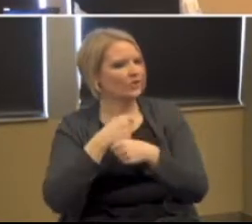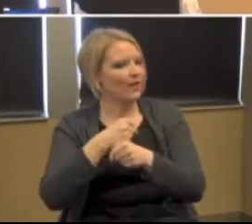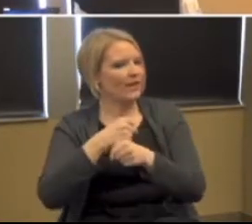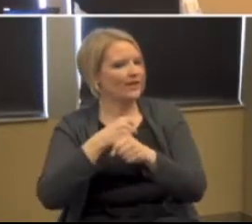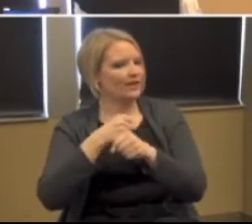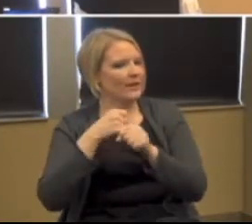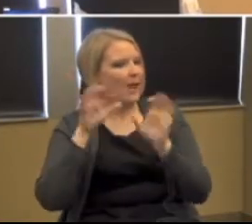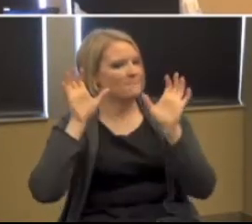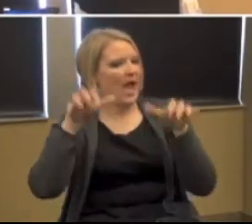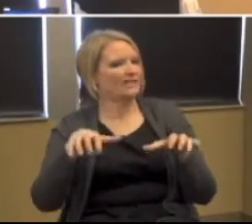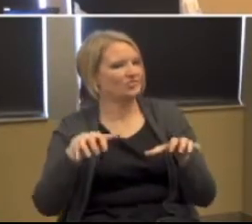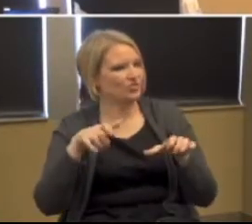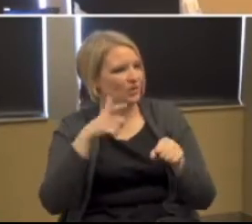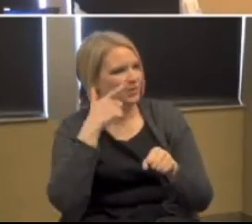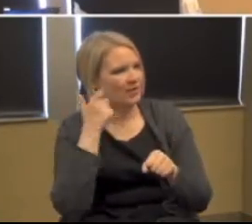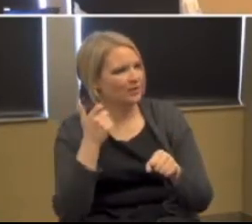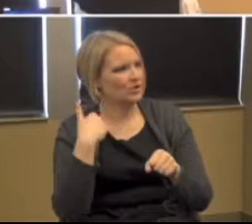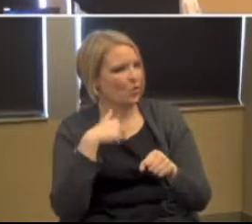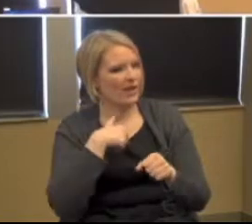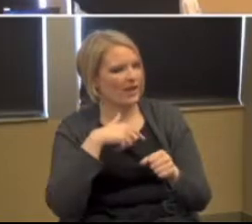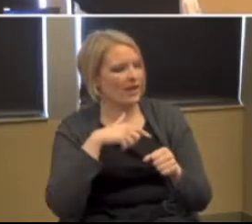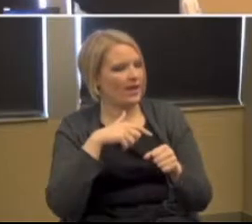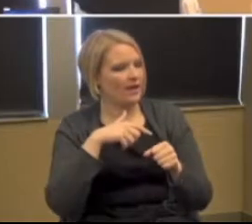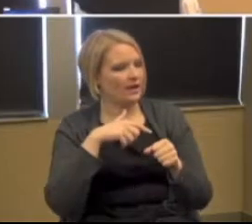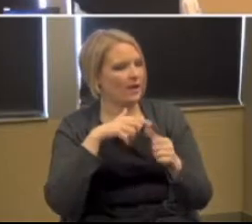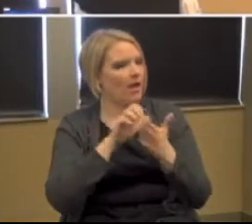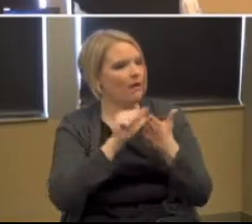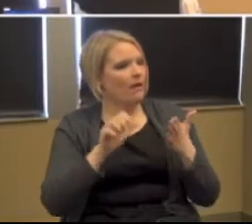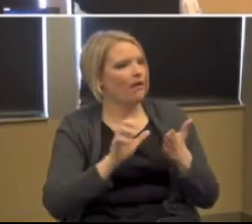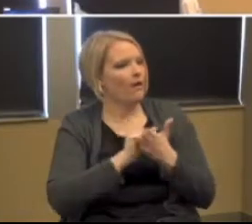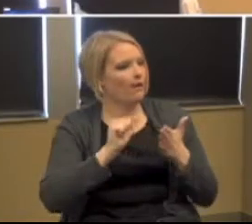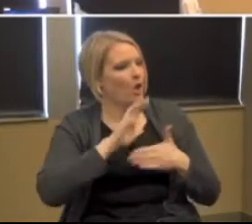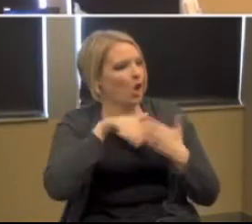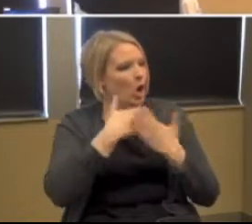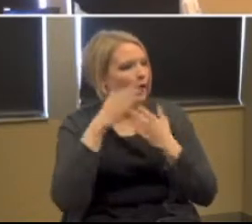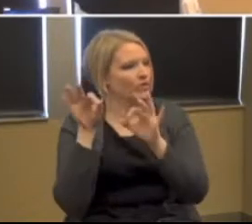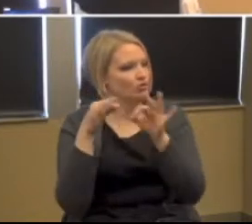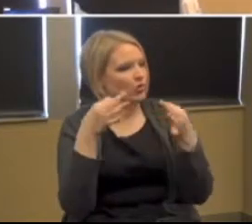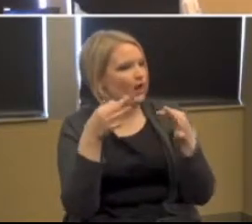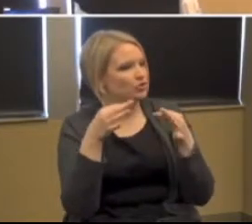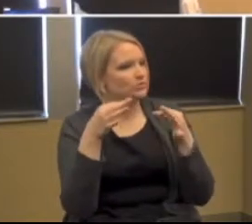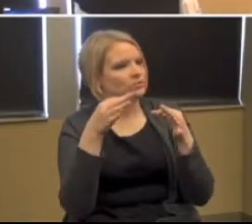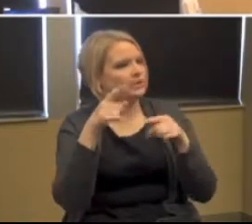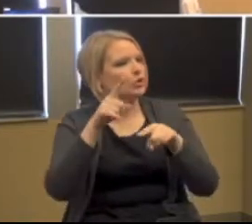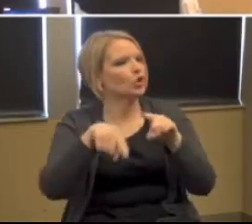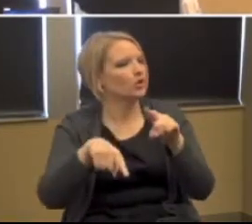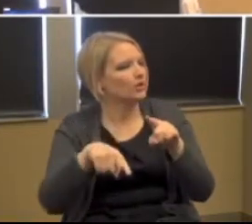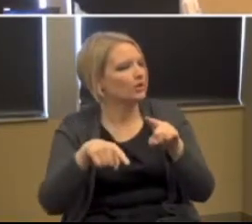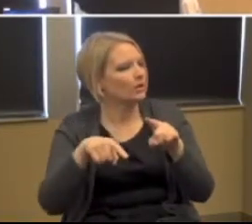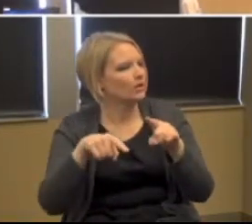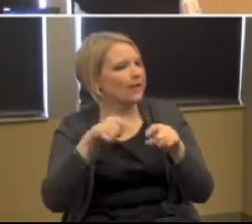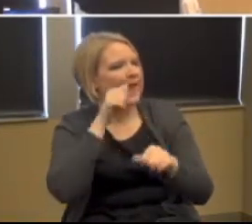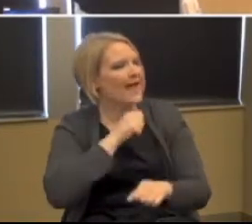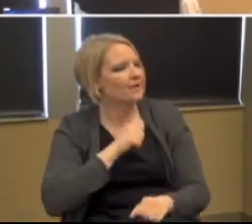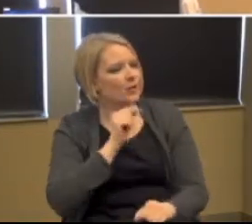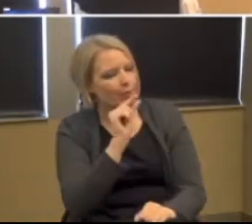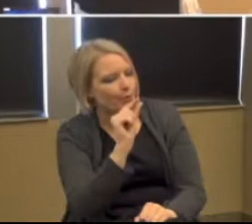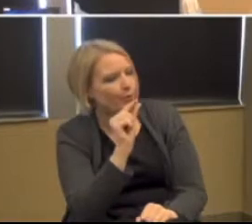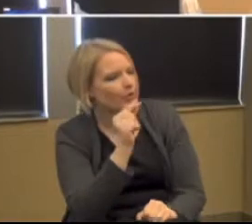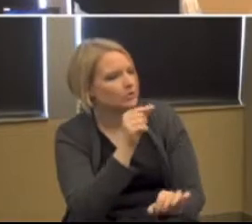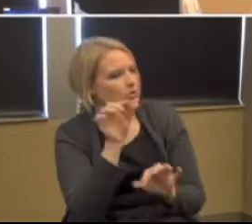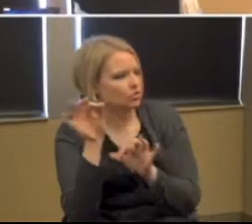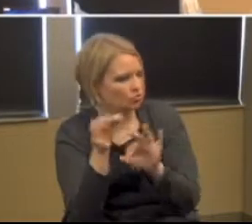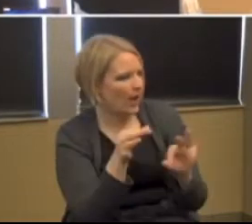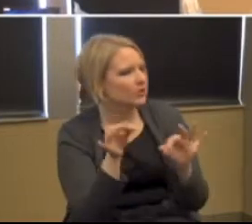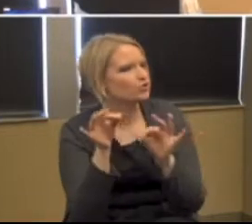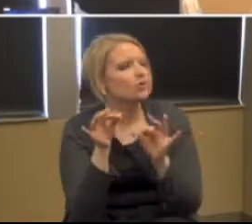monster because we had, taken away so many distractions in his environment. And those